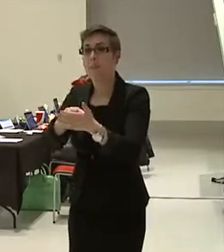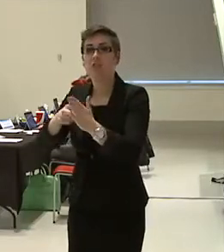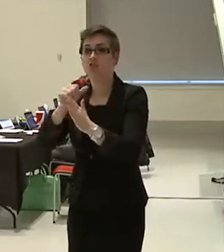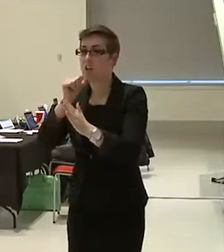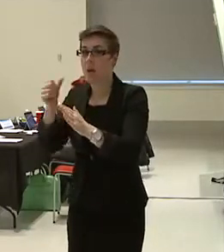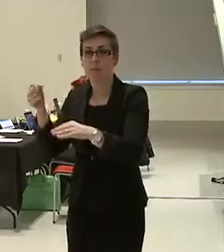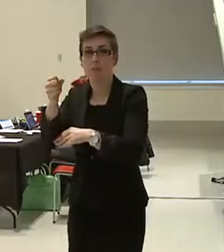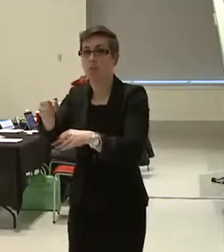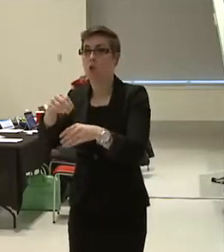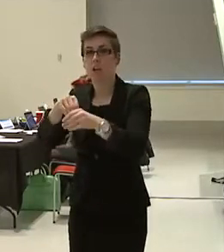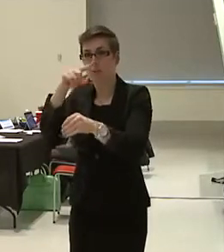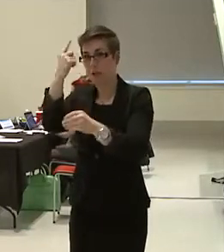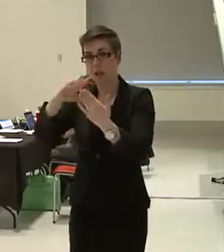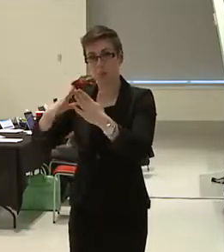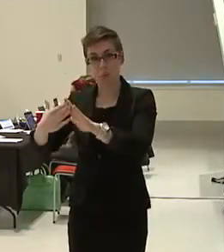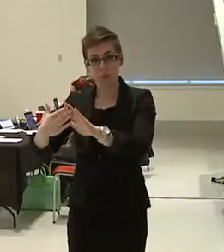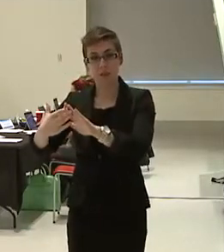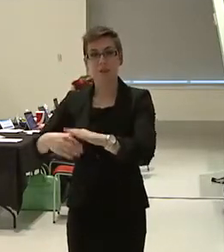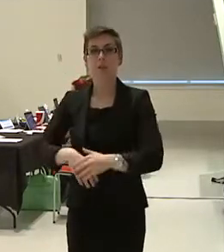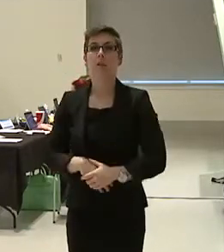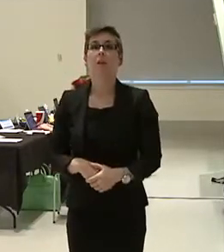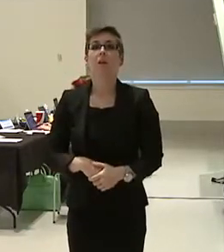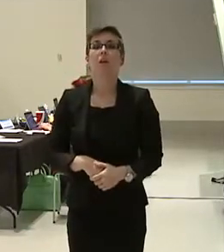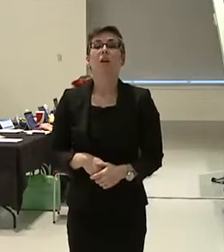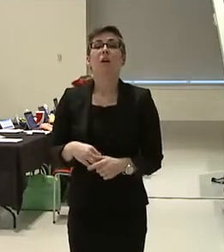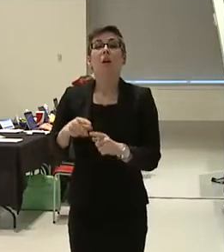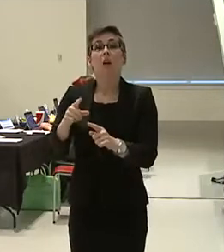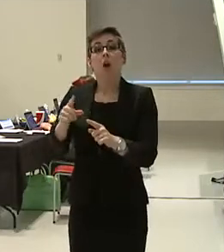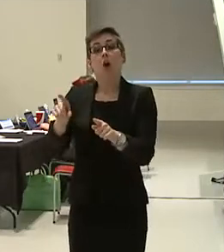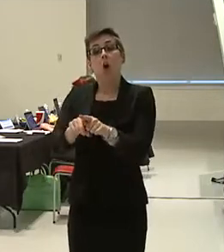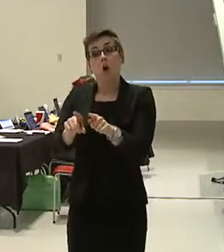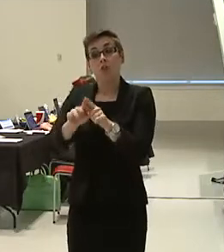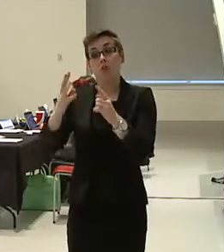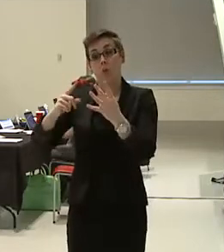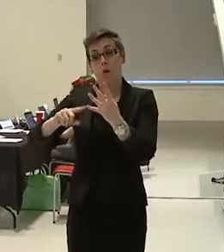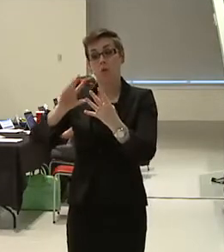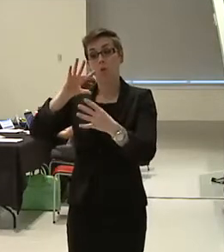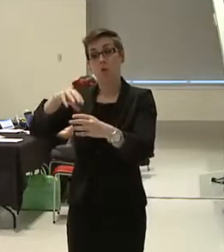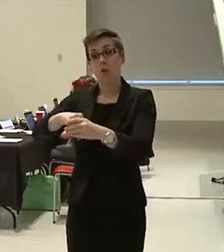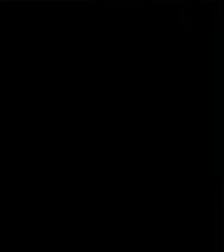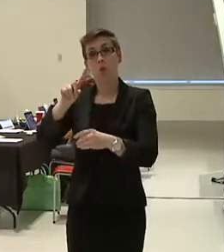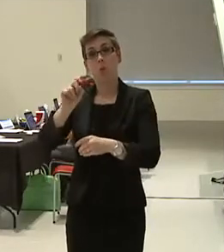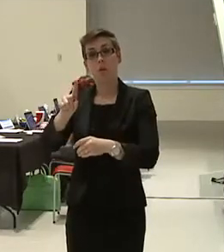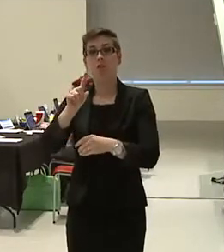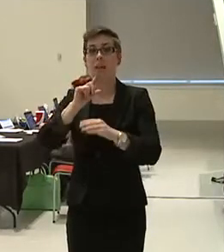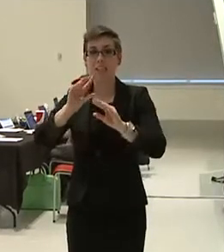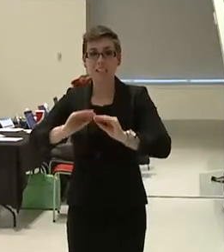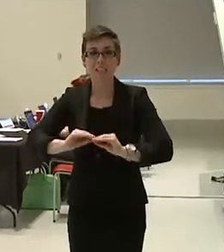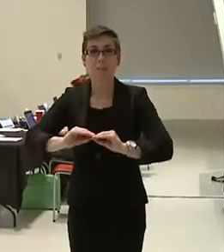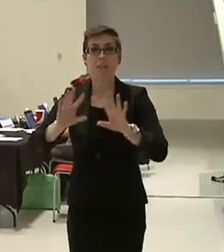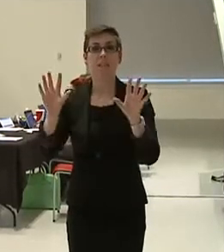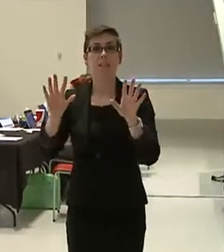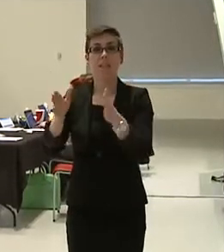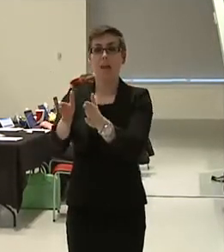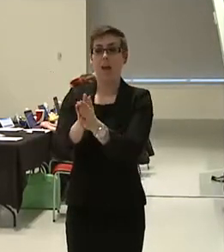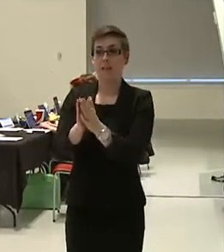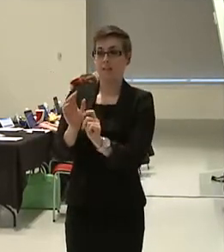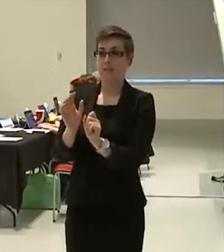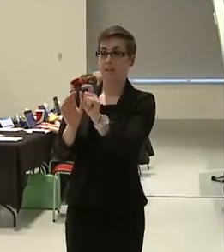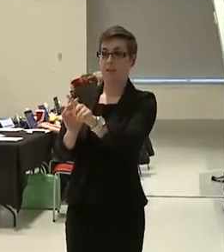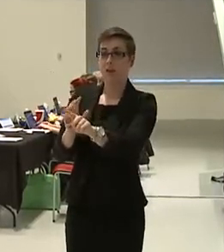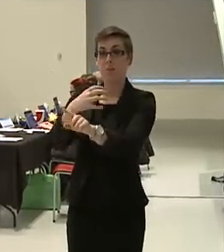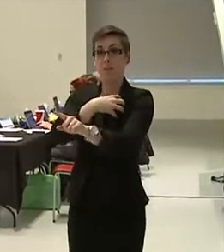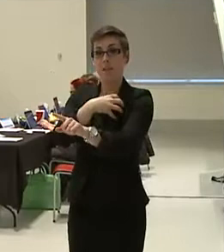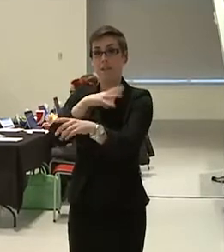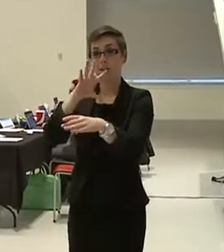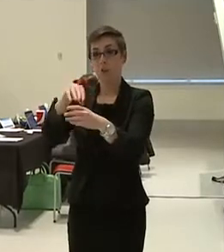Fourth, the request is for the task force to recommend the inclusion of a question that explicitly asks youth whether the police in their community